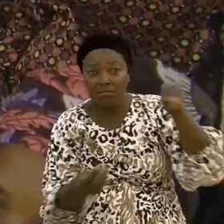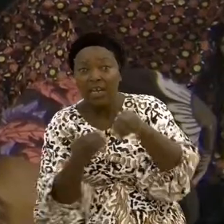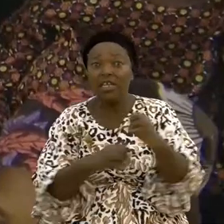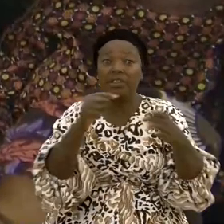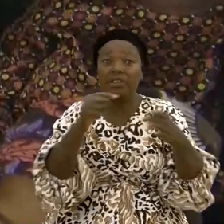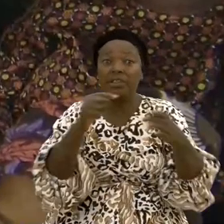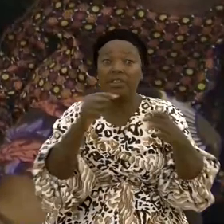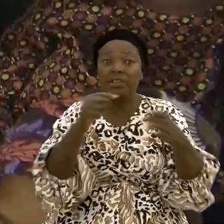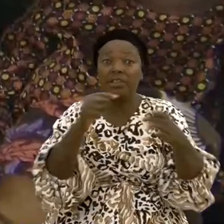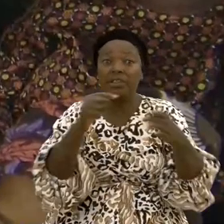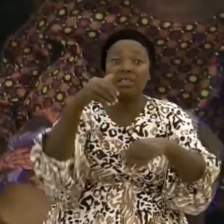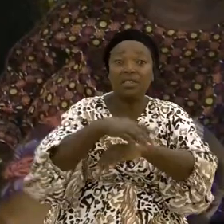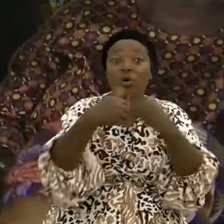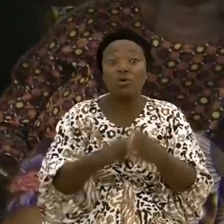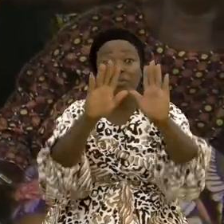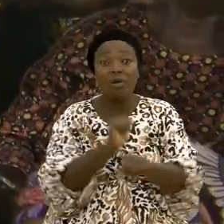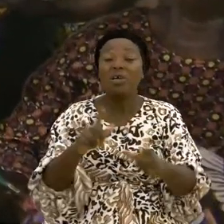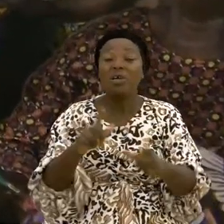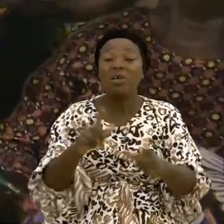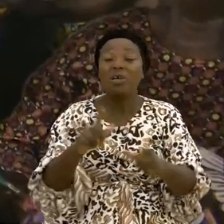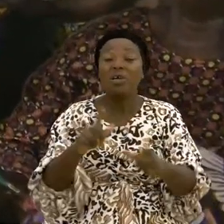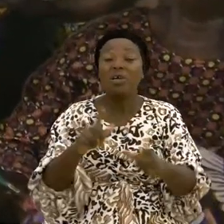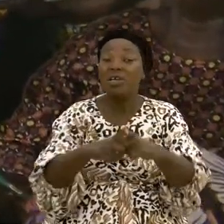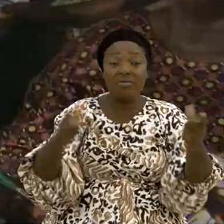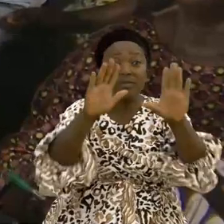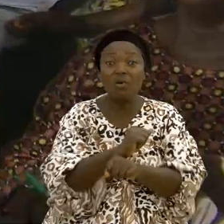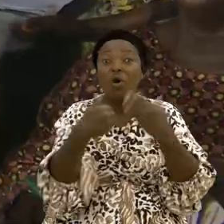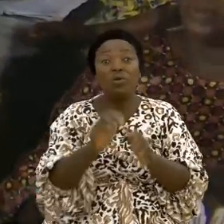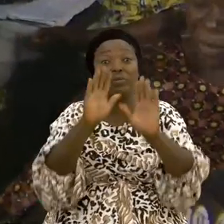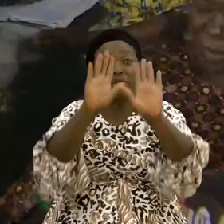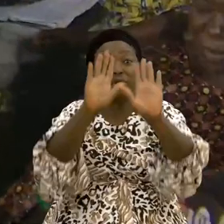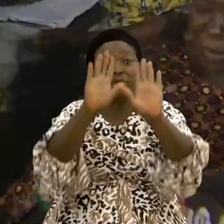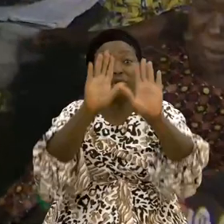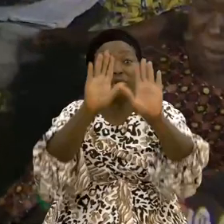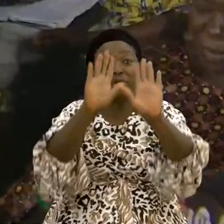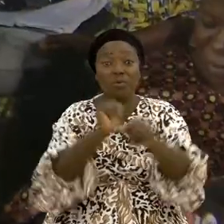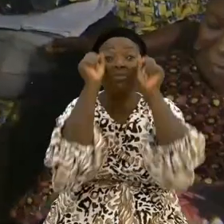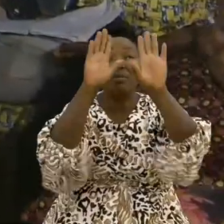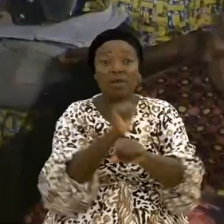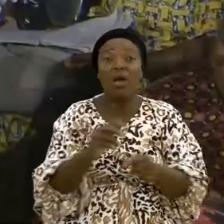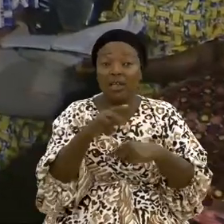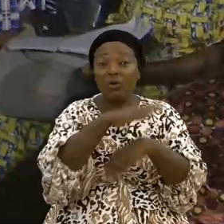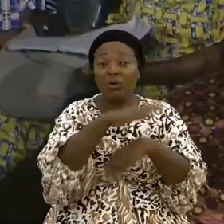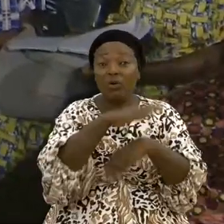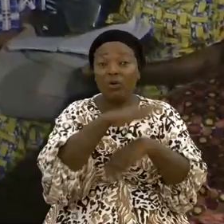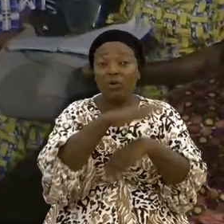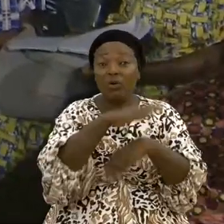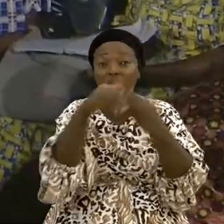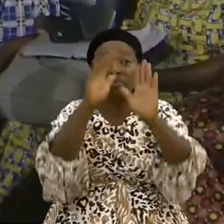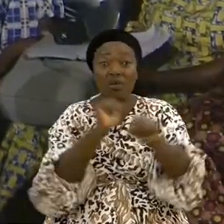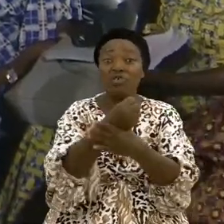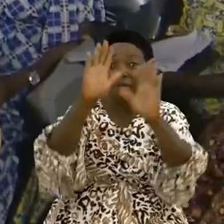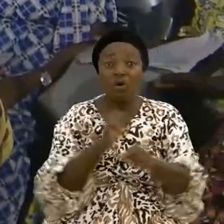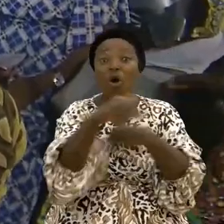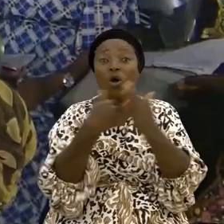tonight. All those miracles manifold, all those miracles incredible, all those miracles reverberating, all those